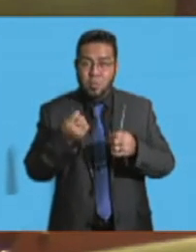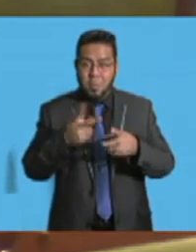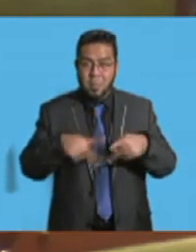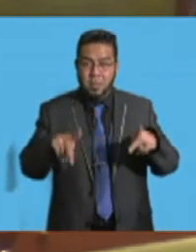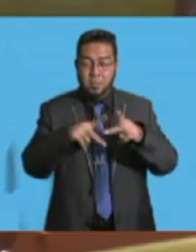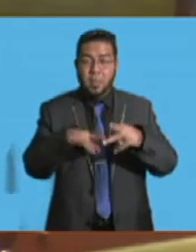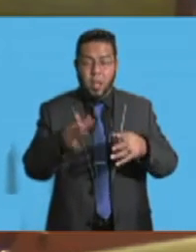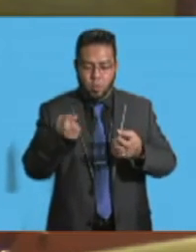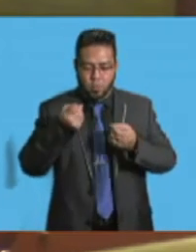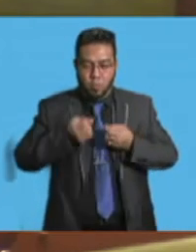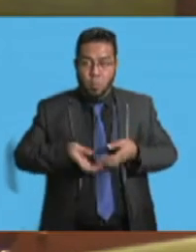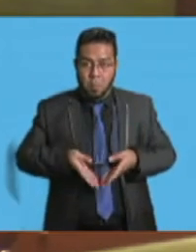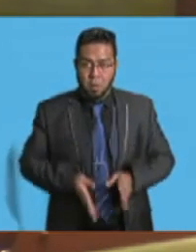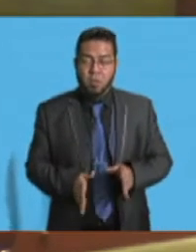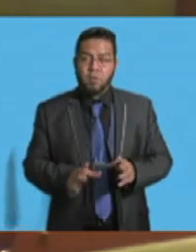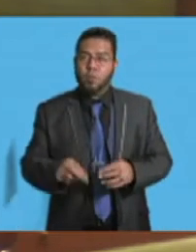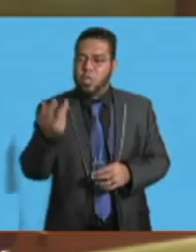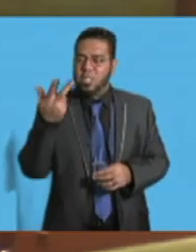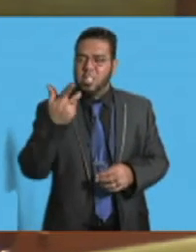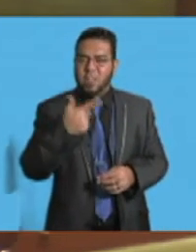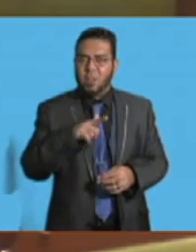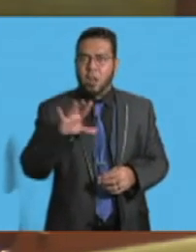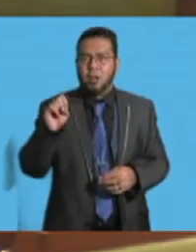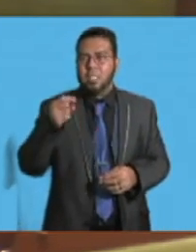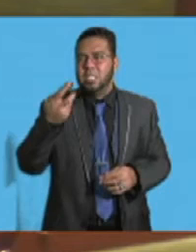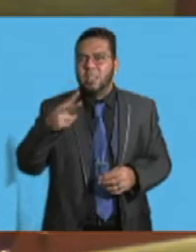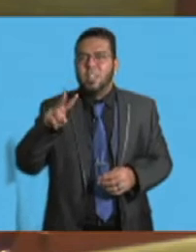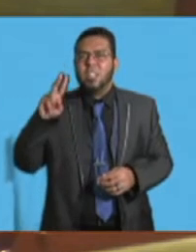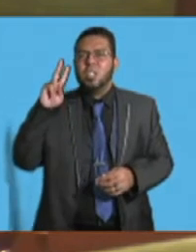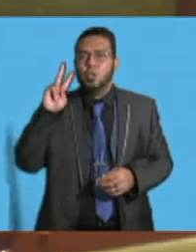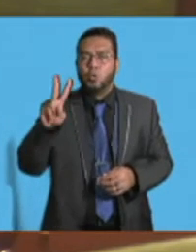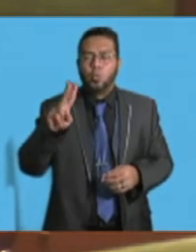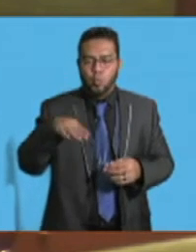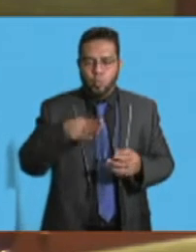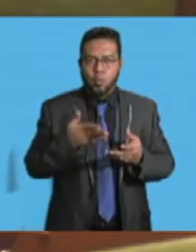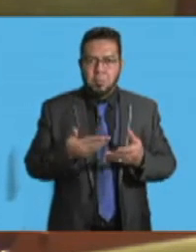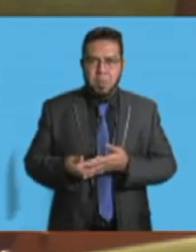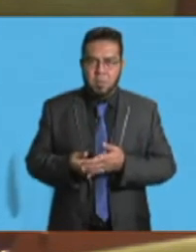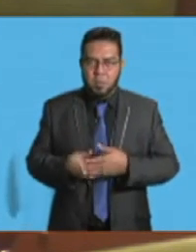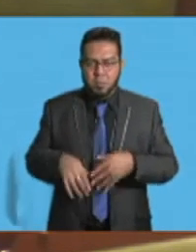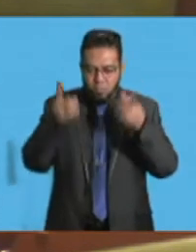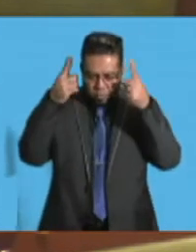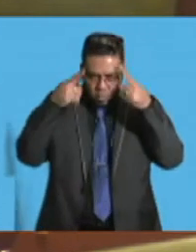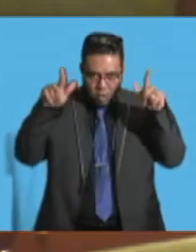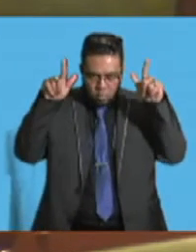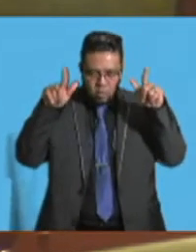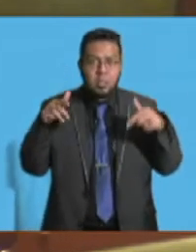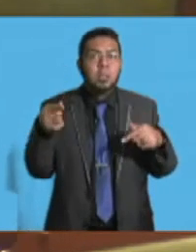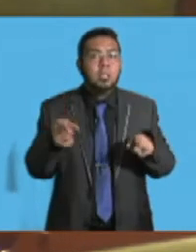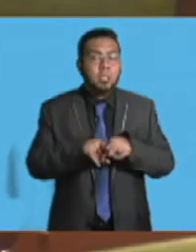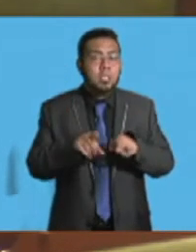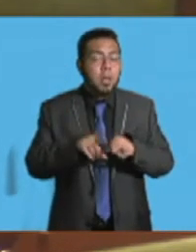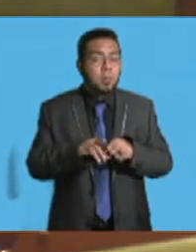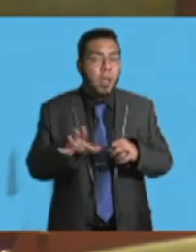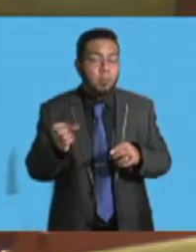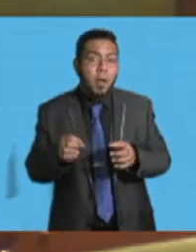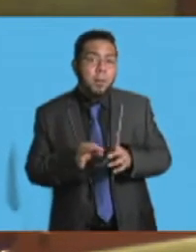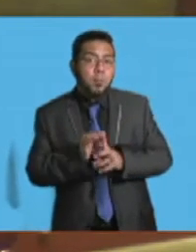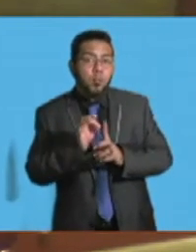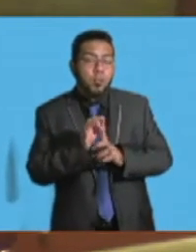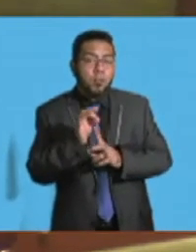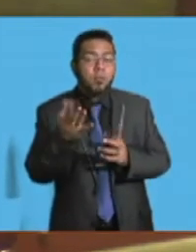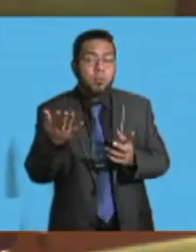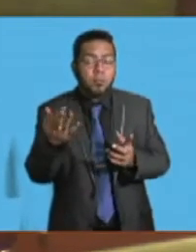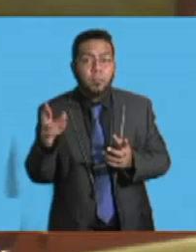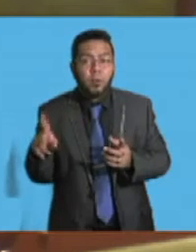to give birth to around 72 calves. These stocks will form part of the nucleus head, which will be the source of genetic improvement on the private